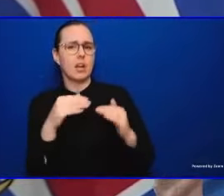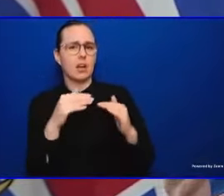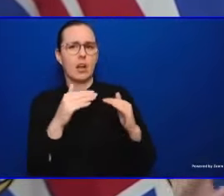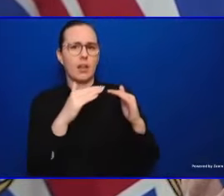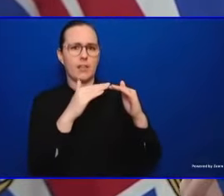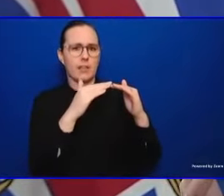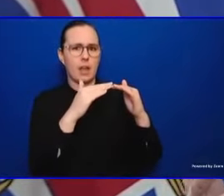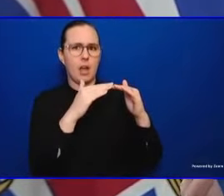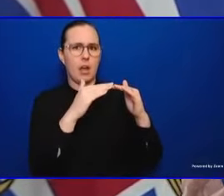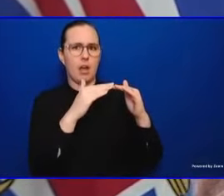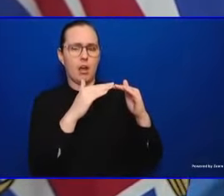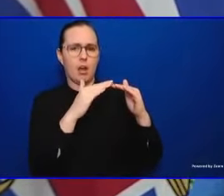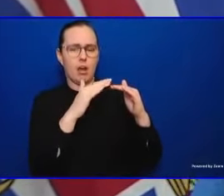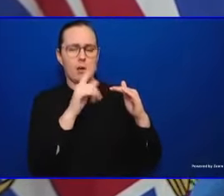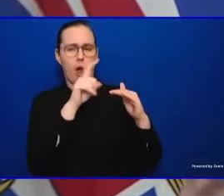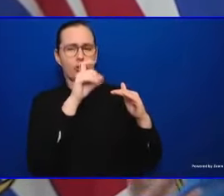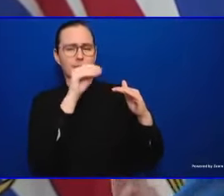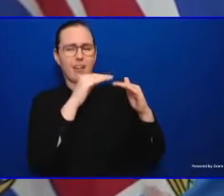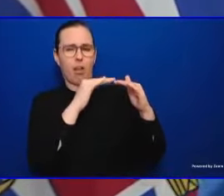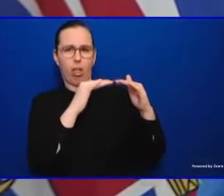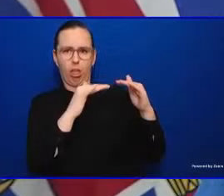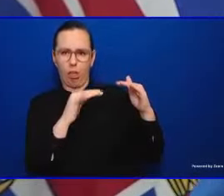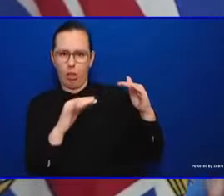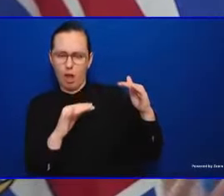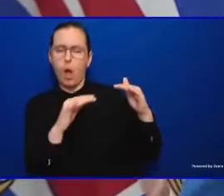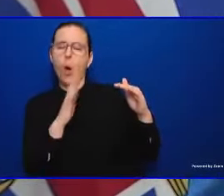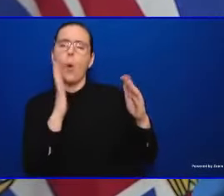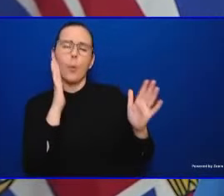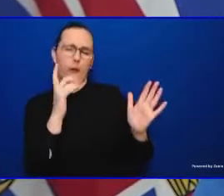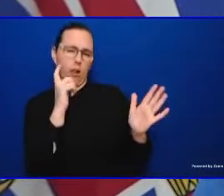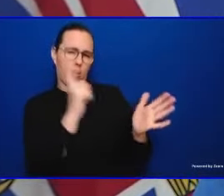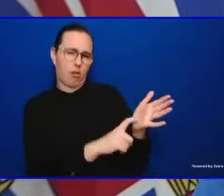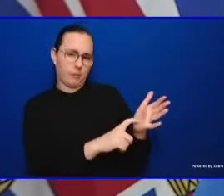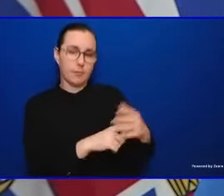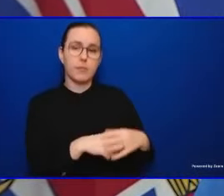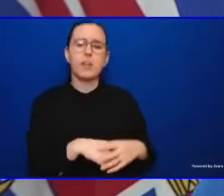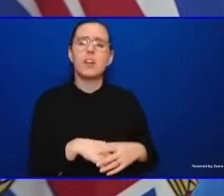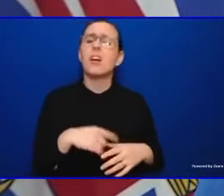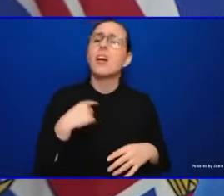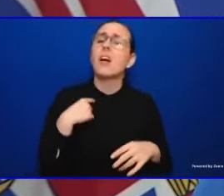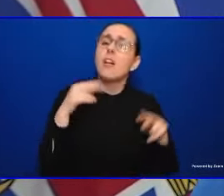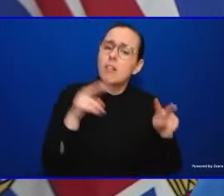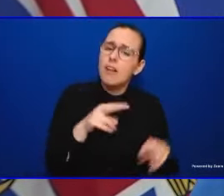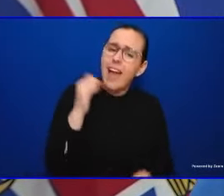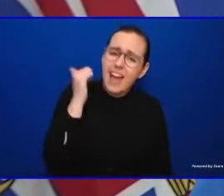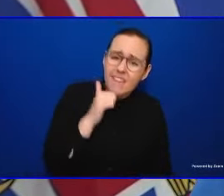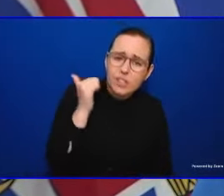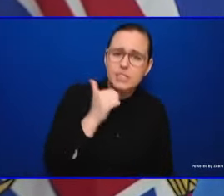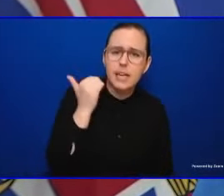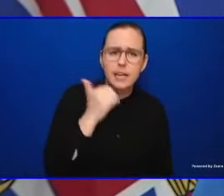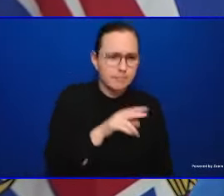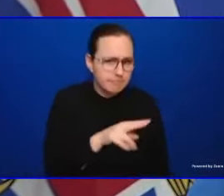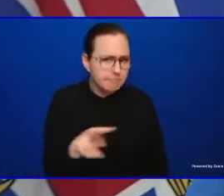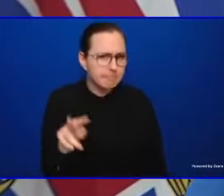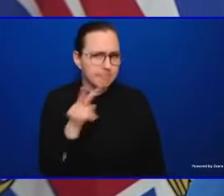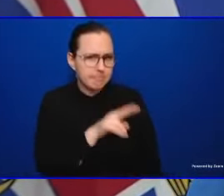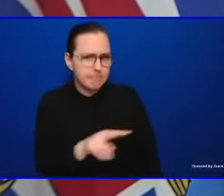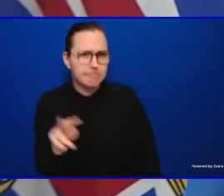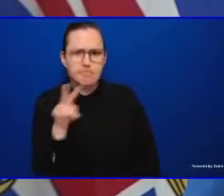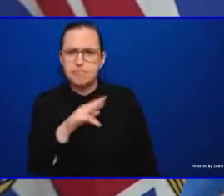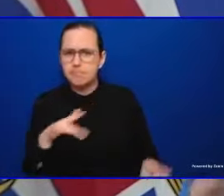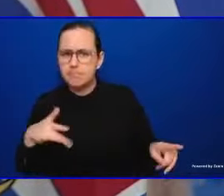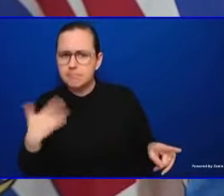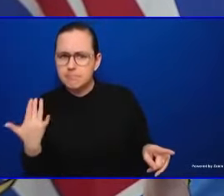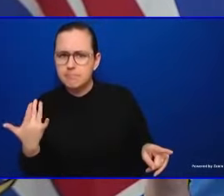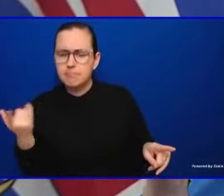will also be monitoring on a daily basis to understand and to see what's happening in their school. And